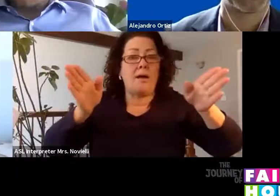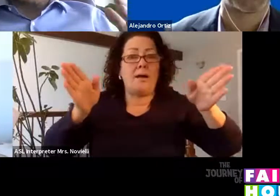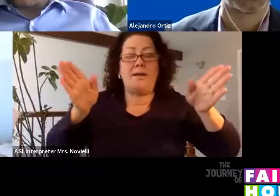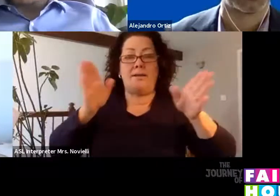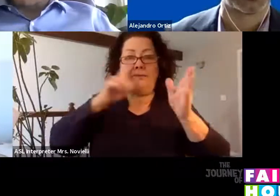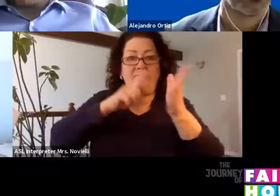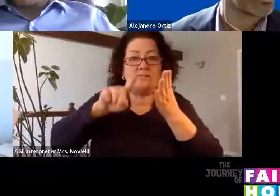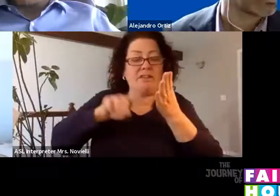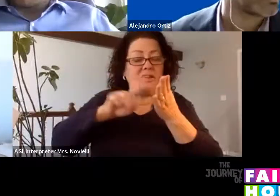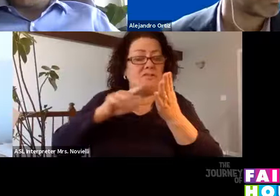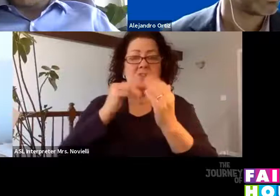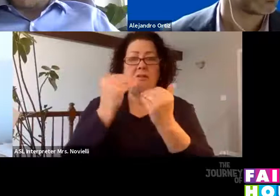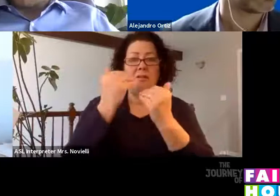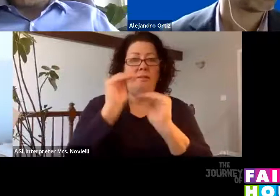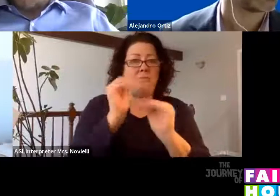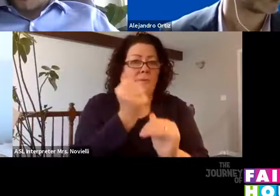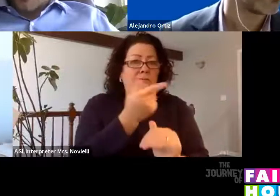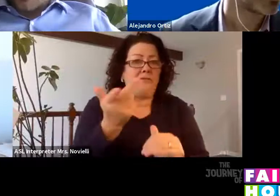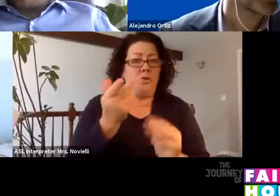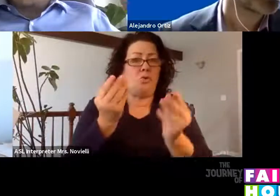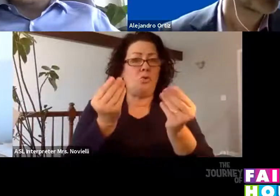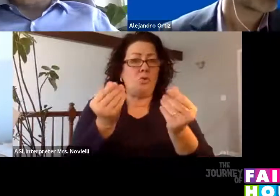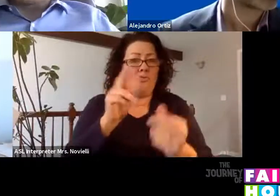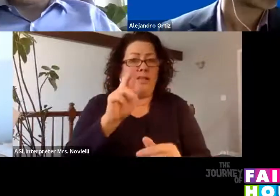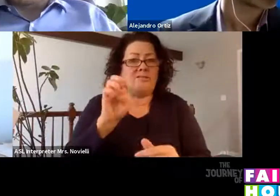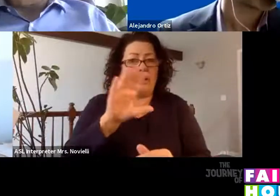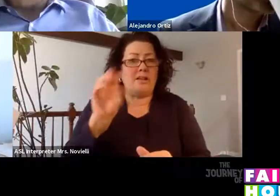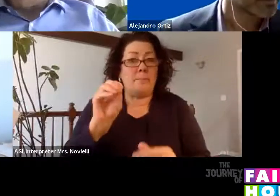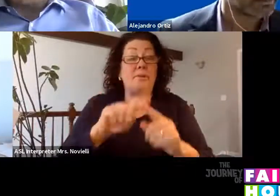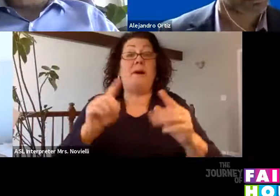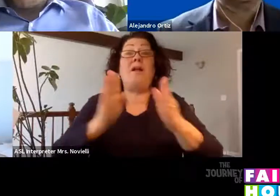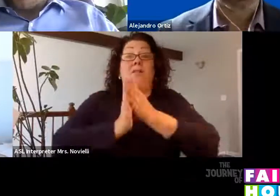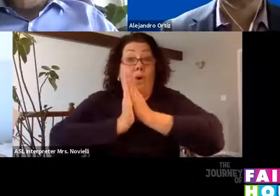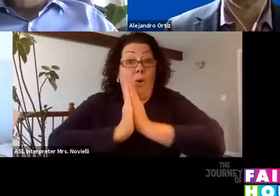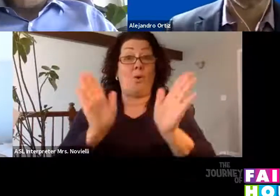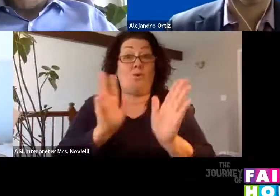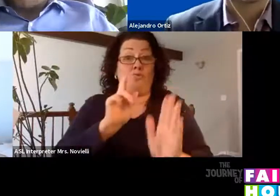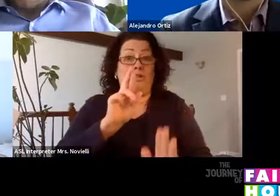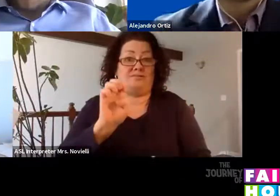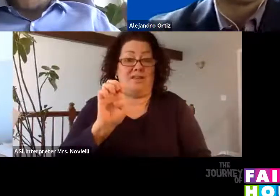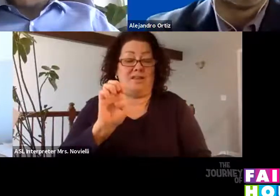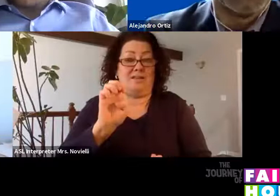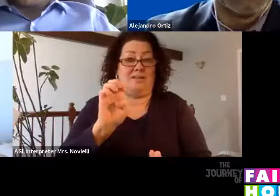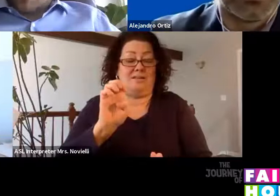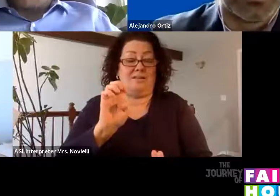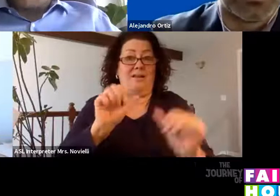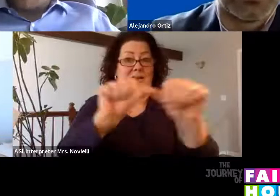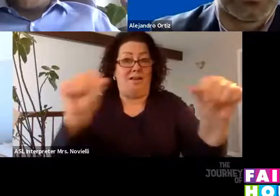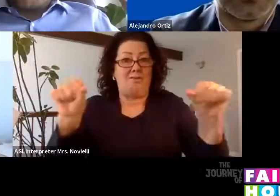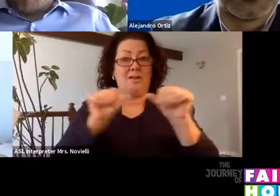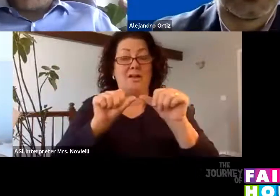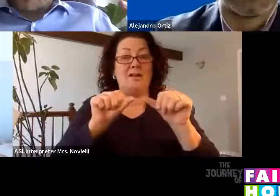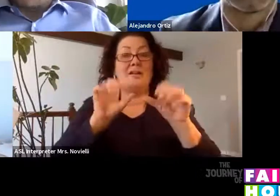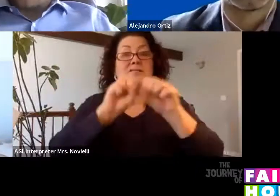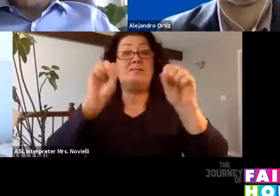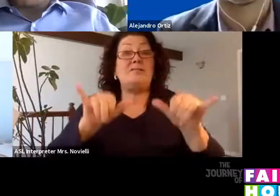didn't confine itself to just a few real estate companies, but an entire real estate sector. Because we believe that systematic problems,